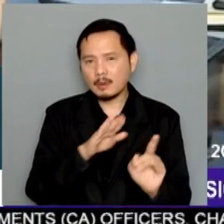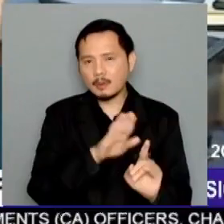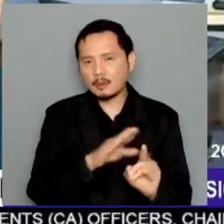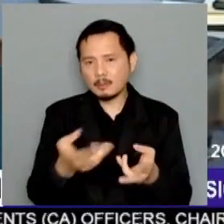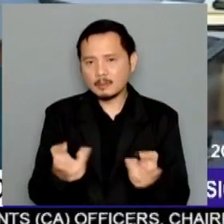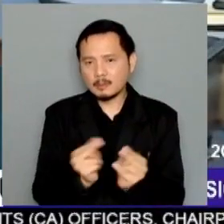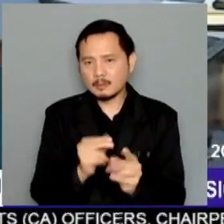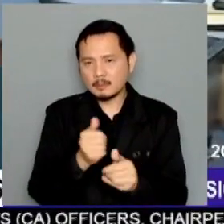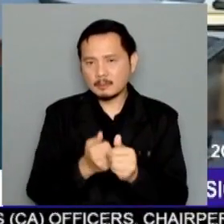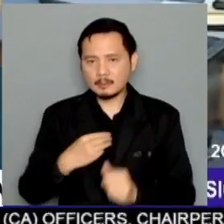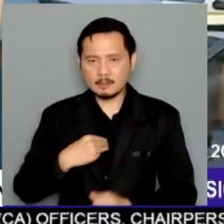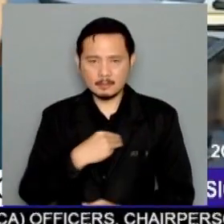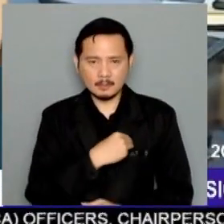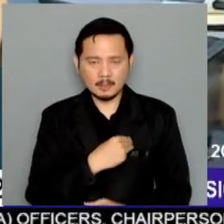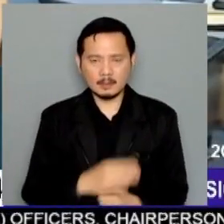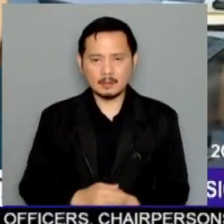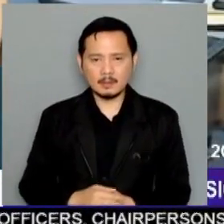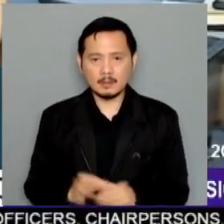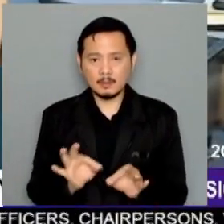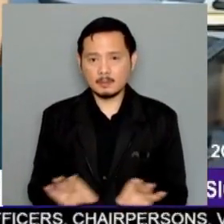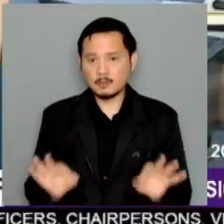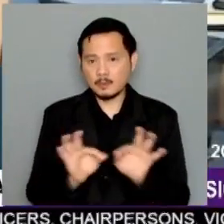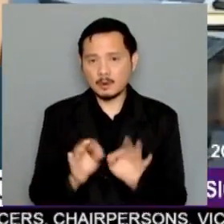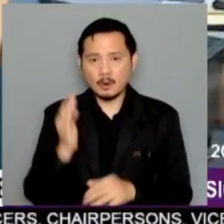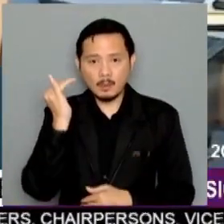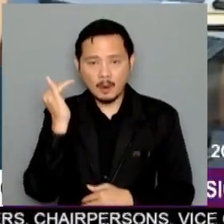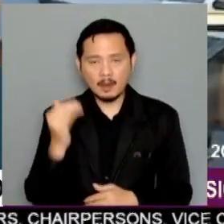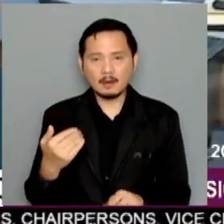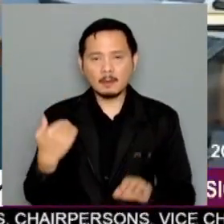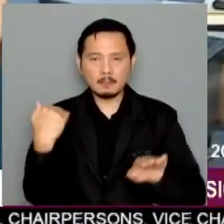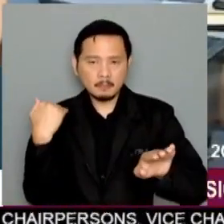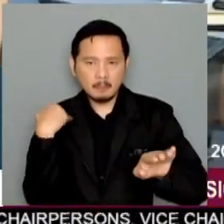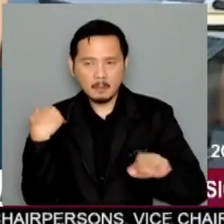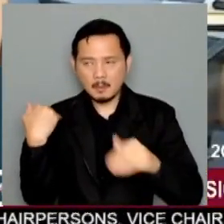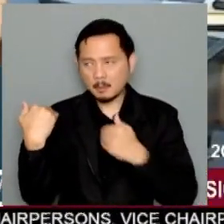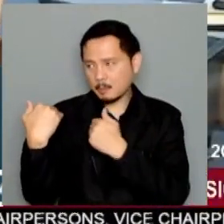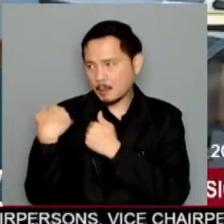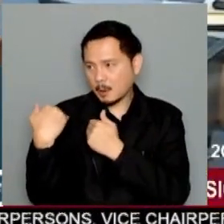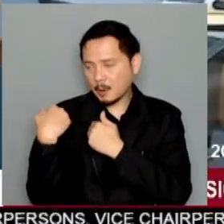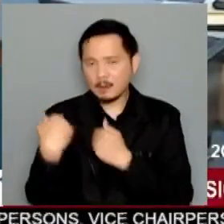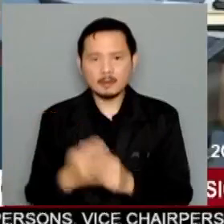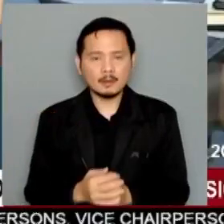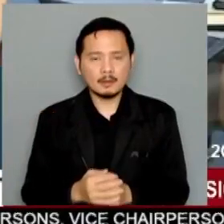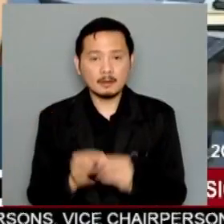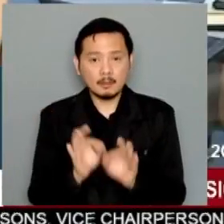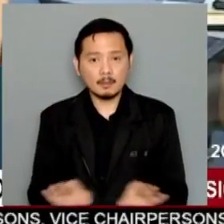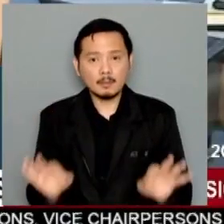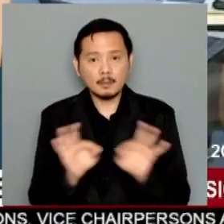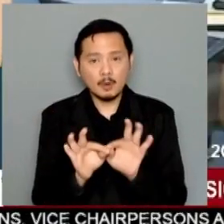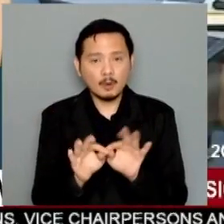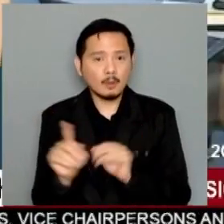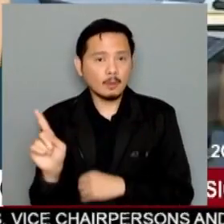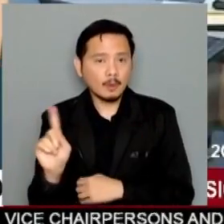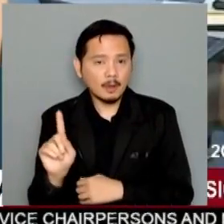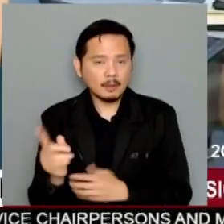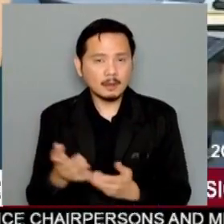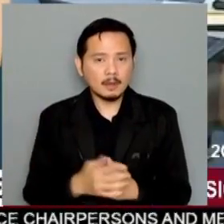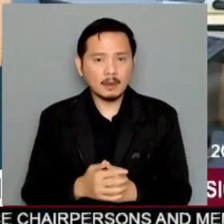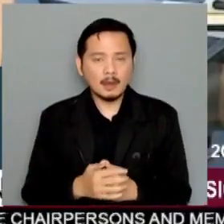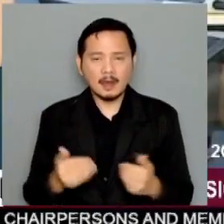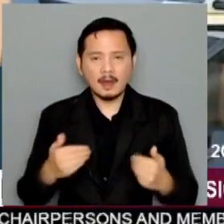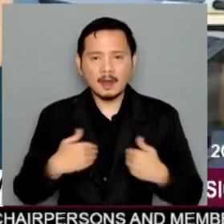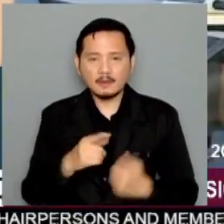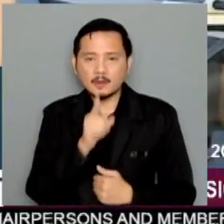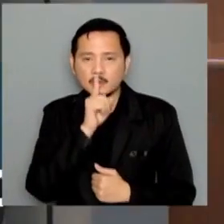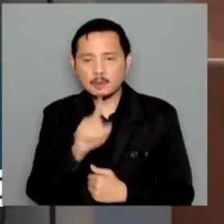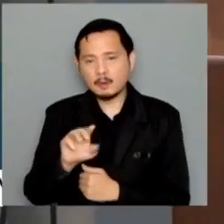members. This is important for lines of accountability and important to ensure that we have a genuine